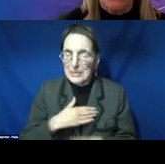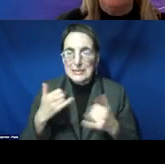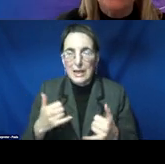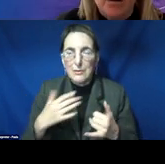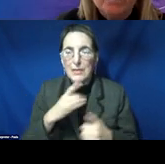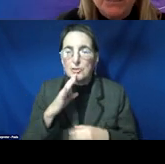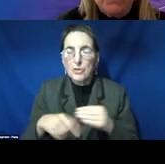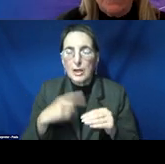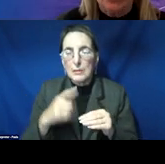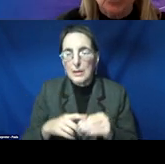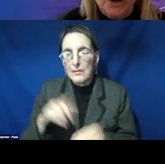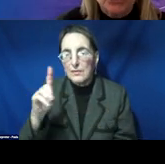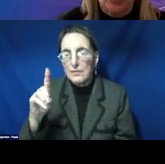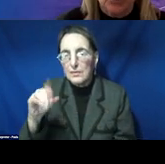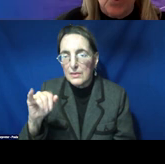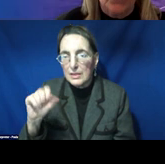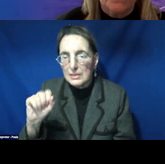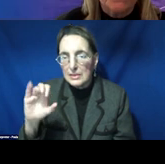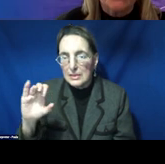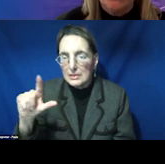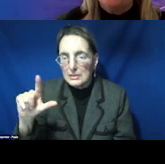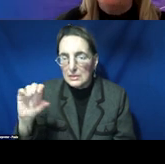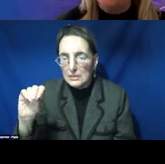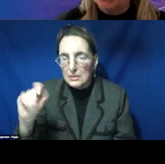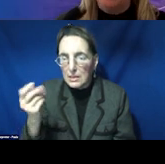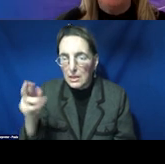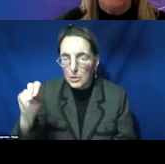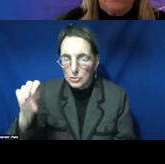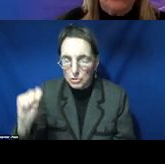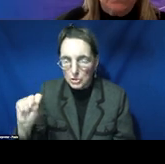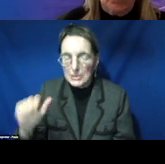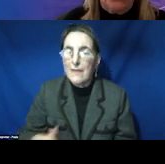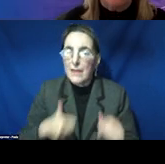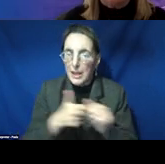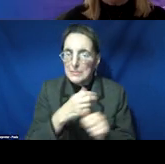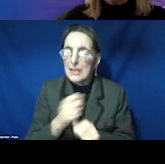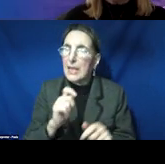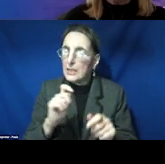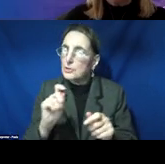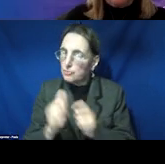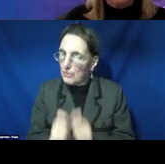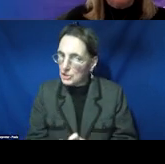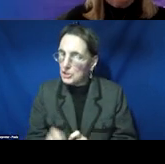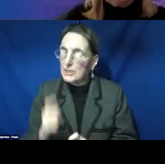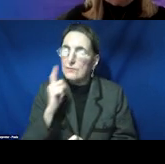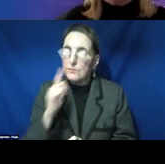disclosures and the update and correction requirements for current and pending support.